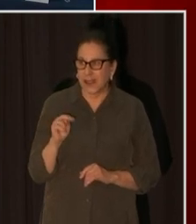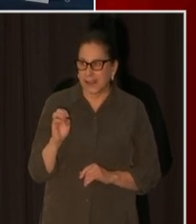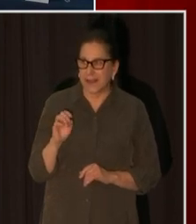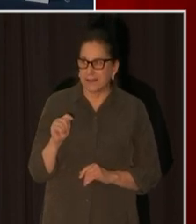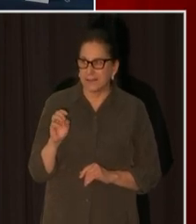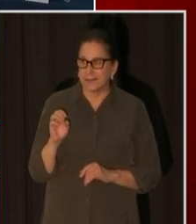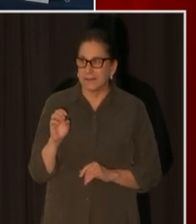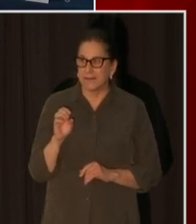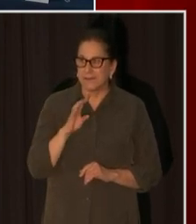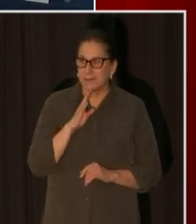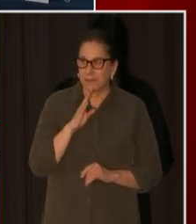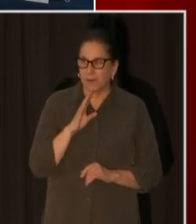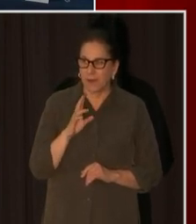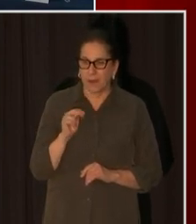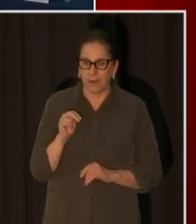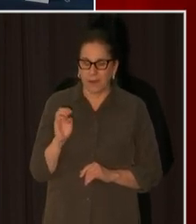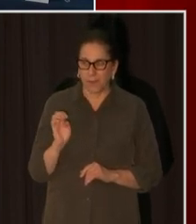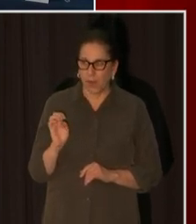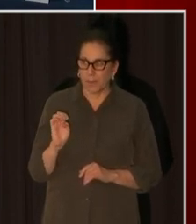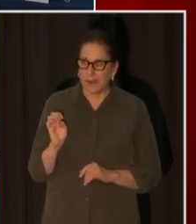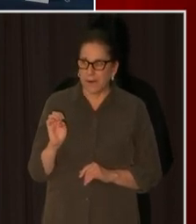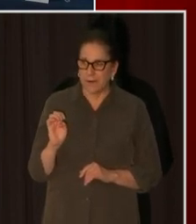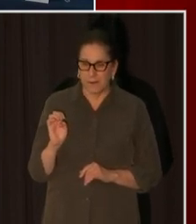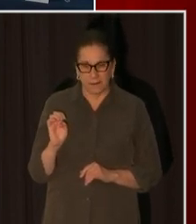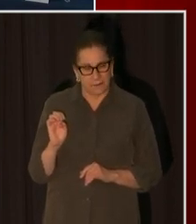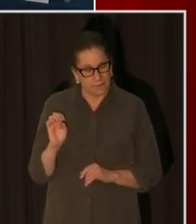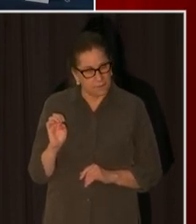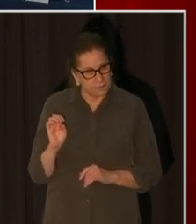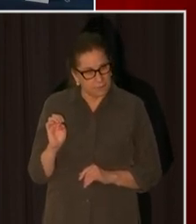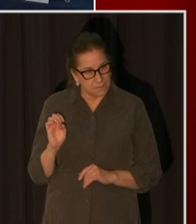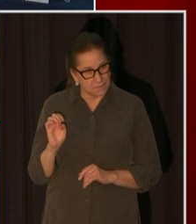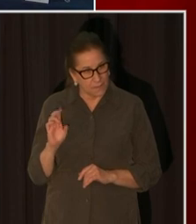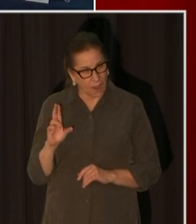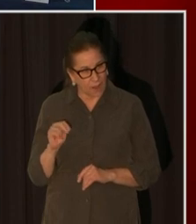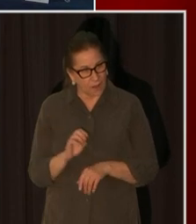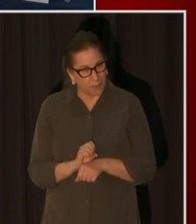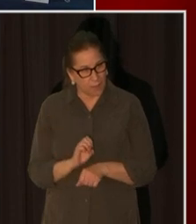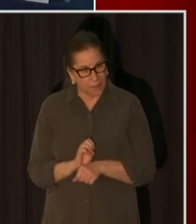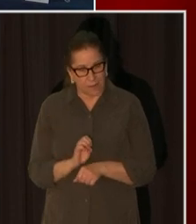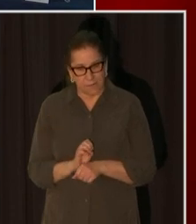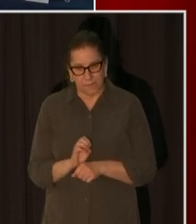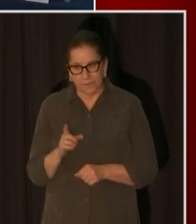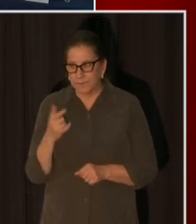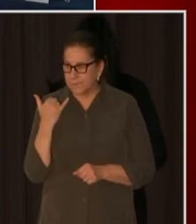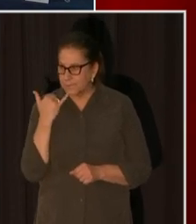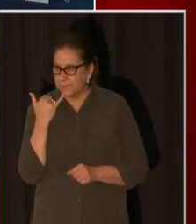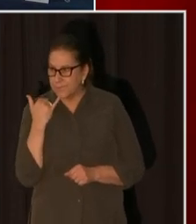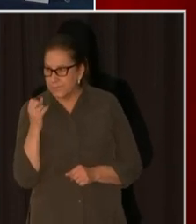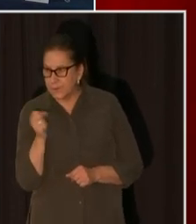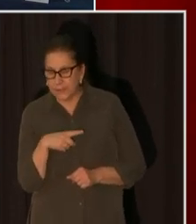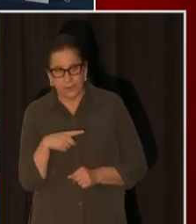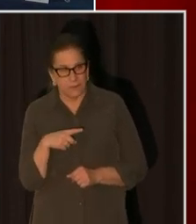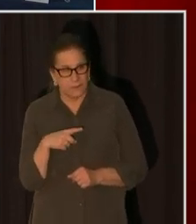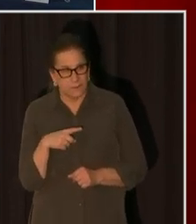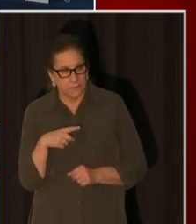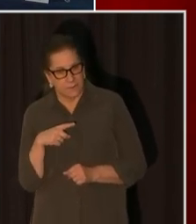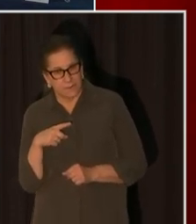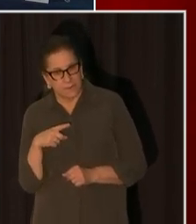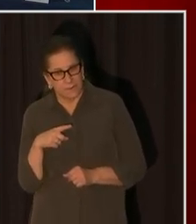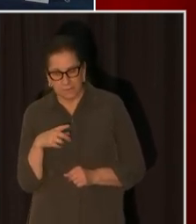around. We are not in the position where we can point fingers to recovery. We have got